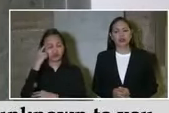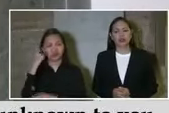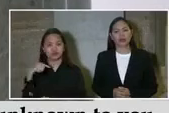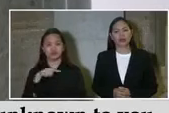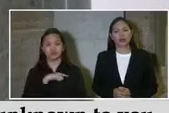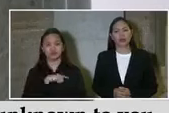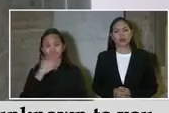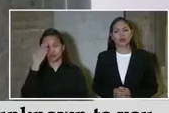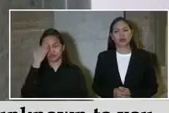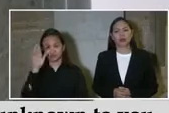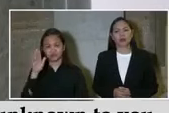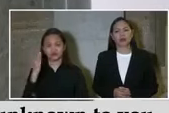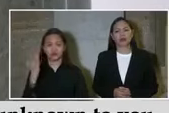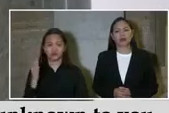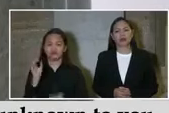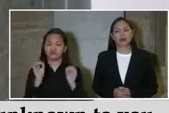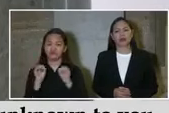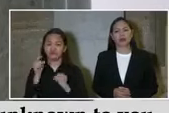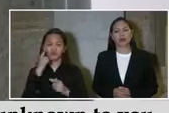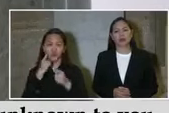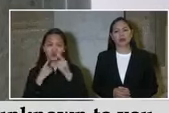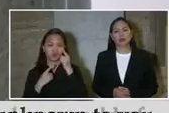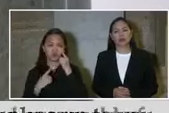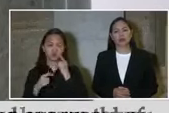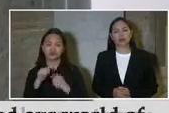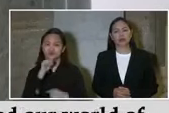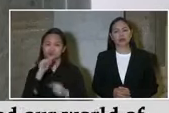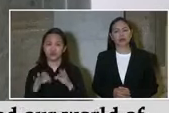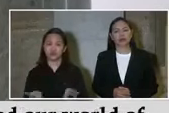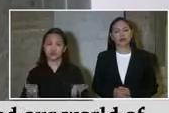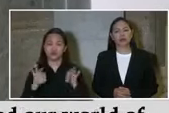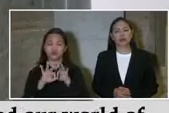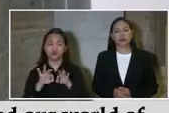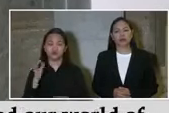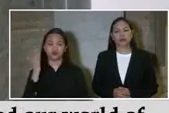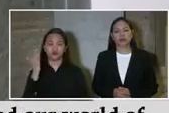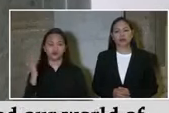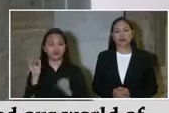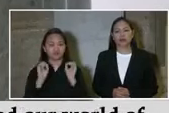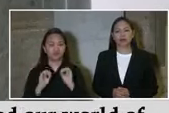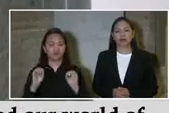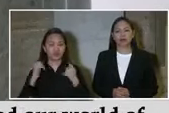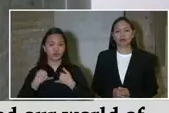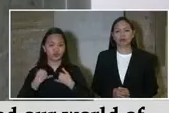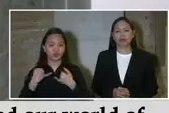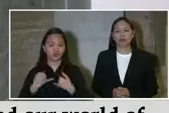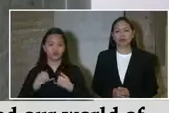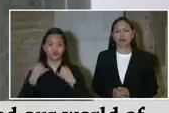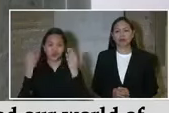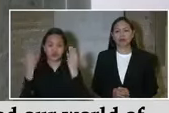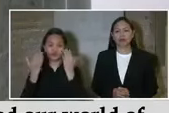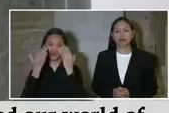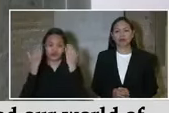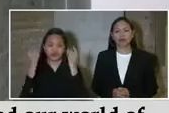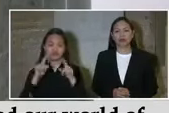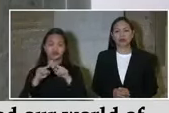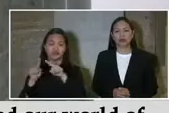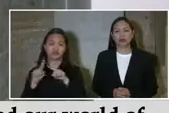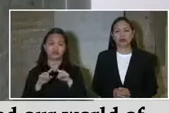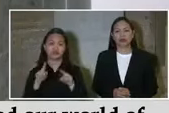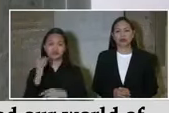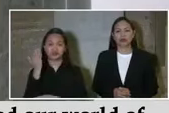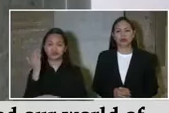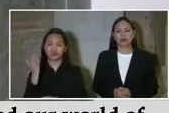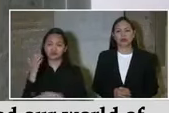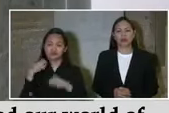you. No tear we shed is unimportant to you. No joy we celebrate is alien to you.